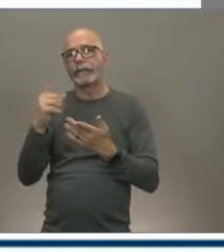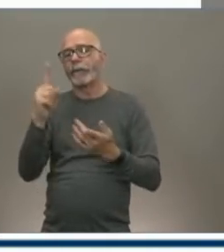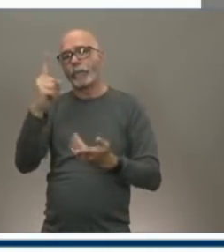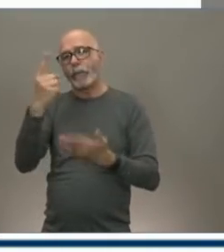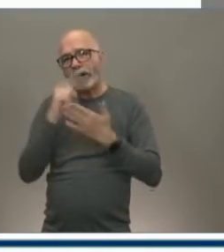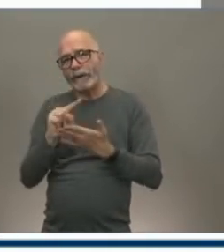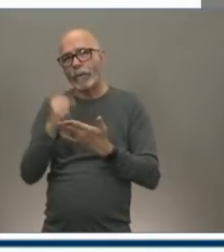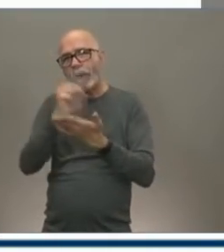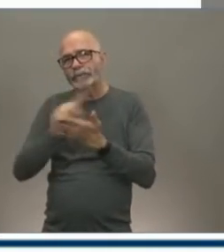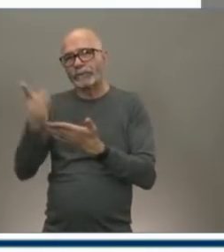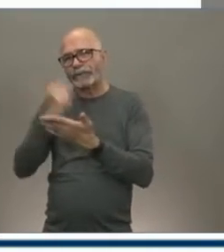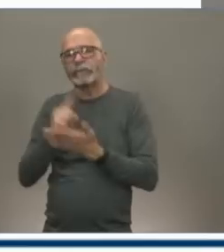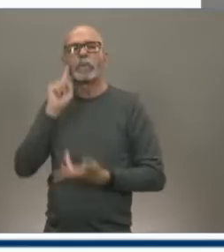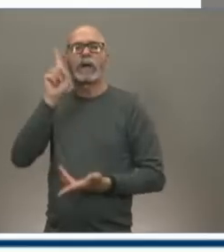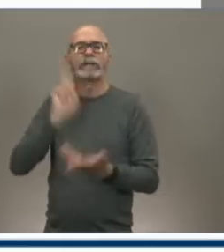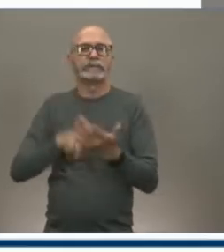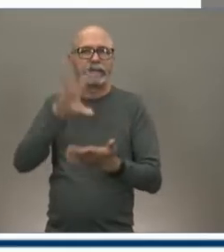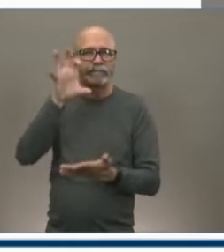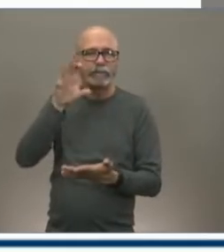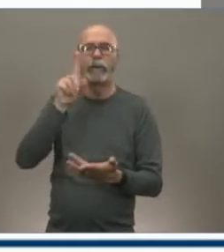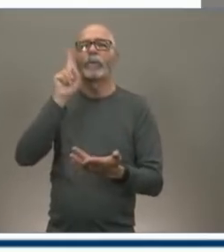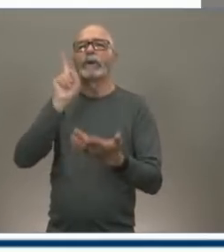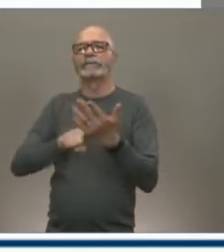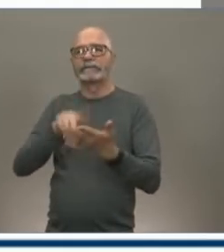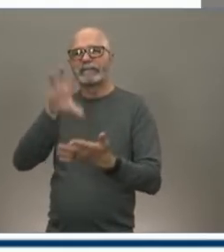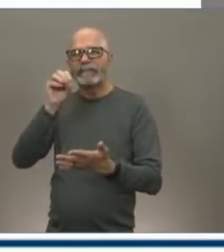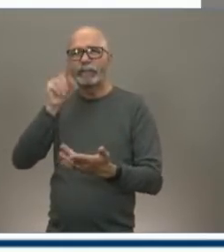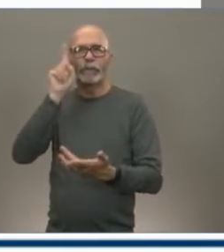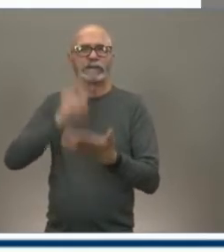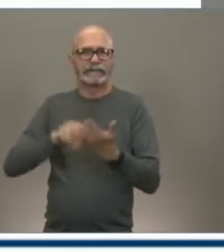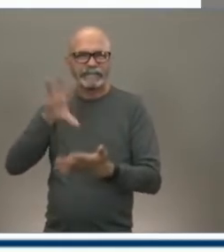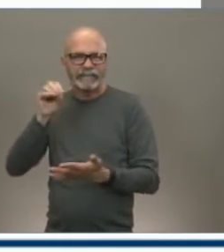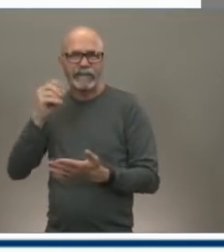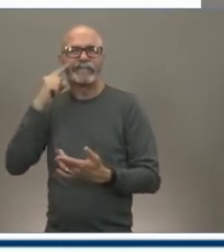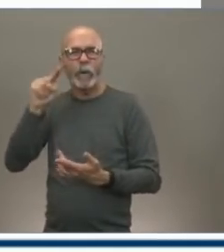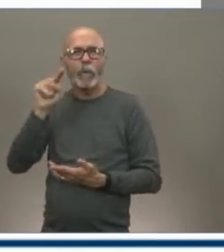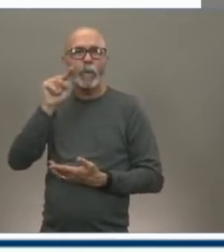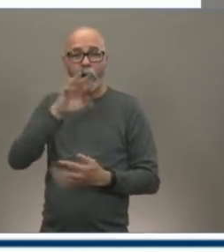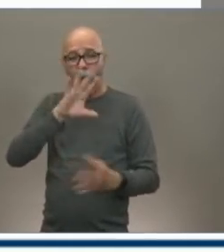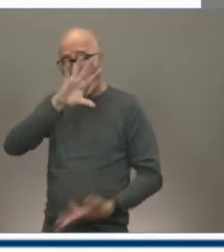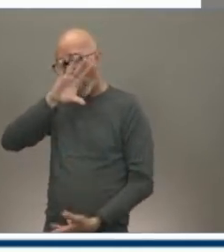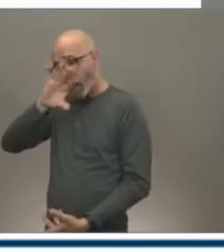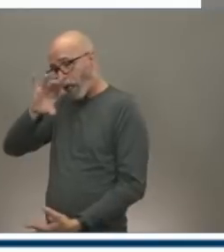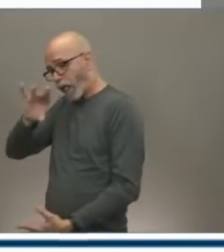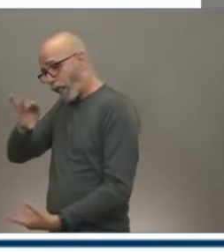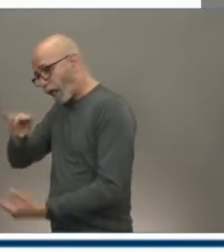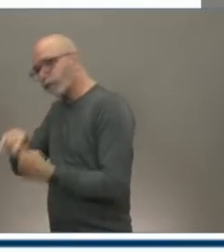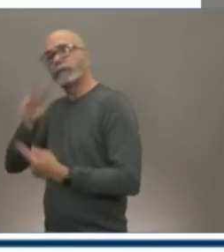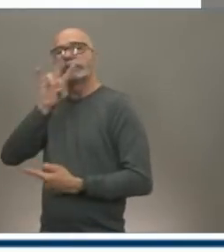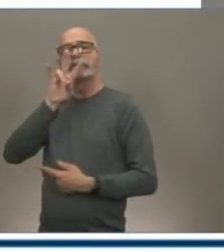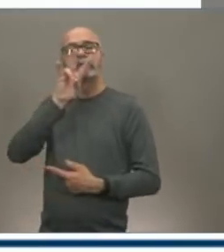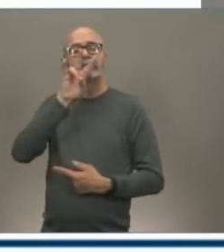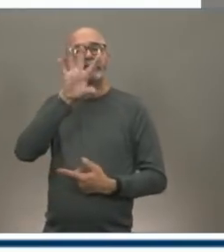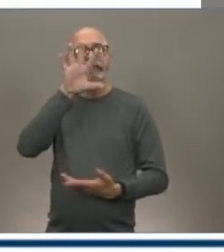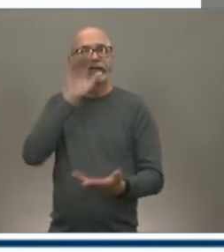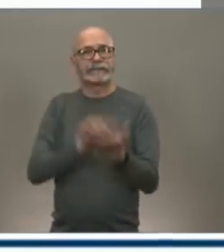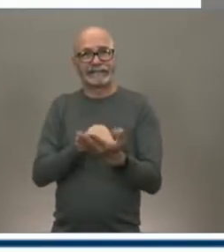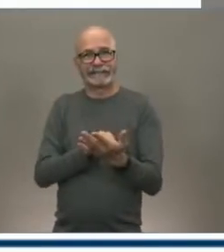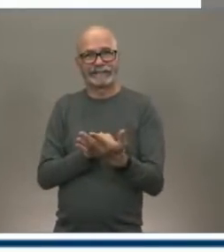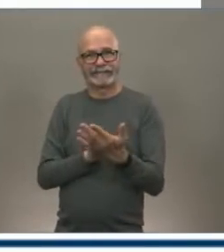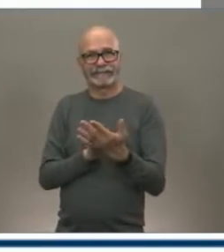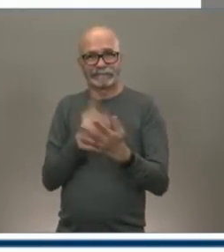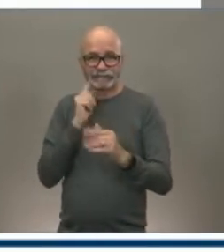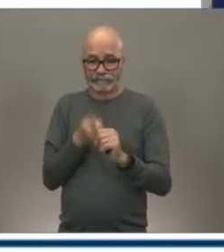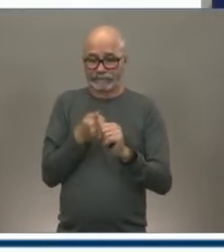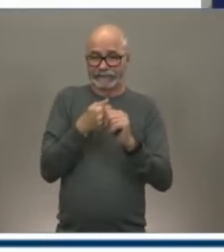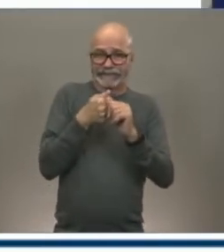the end of March in 2021, that's enough for 75,000 people. That is our per capita allotment of vaccine. Go ahead with